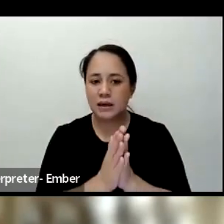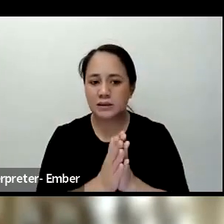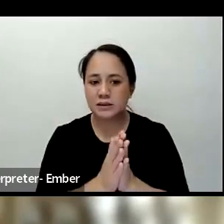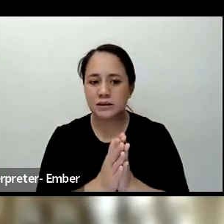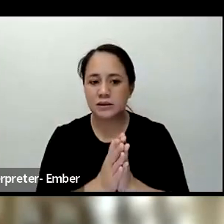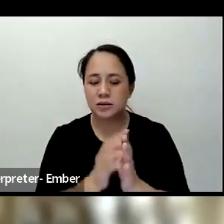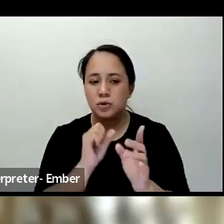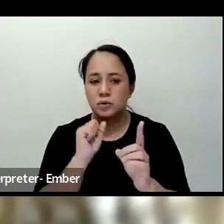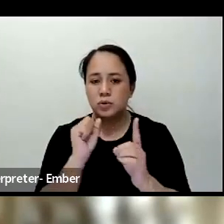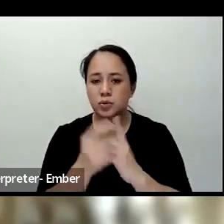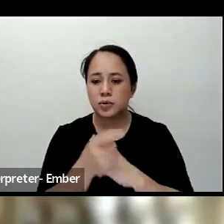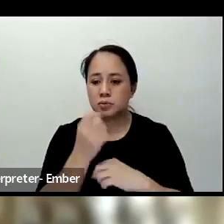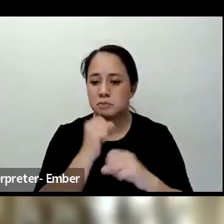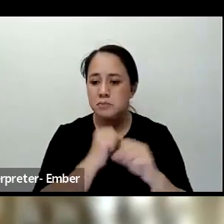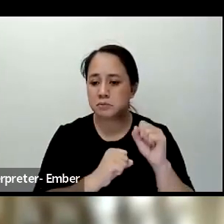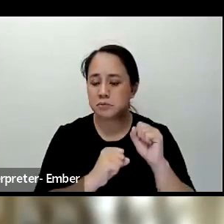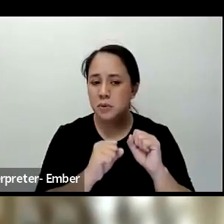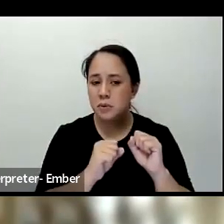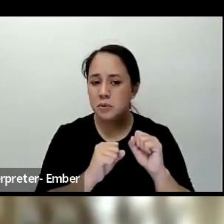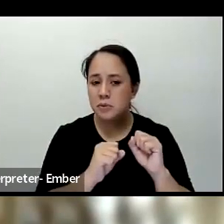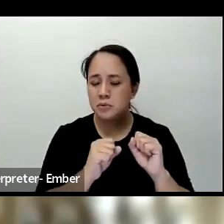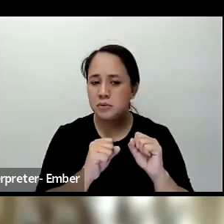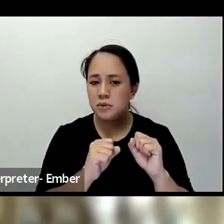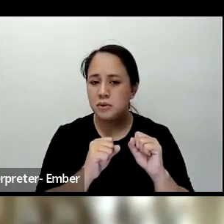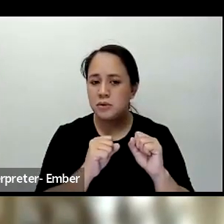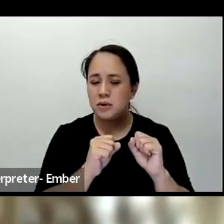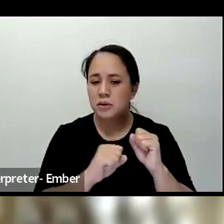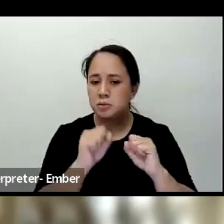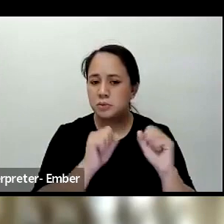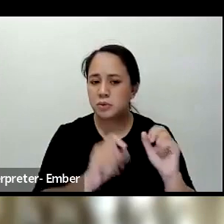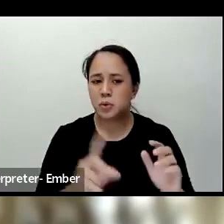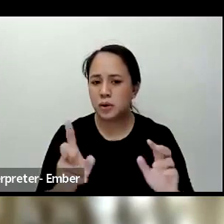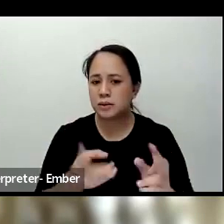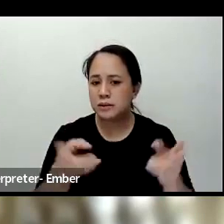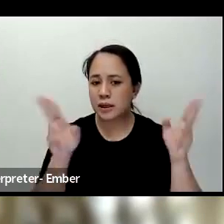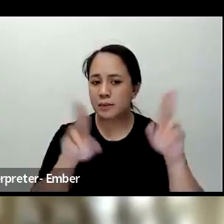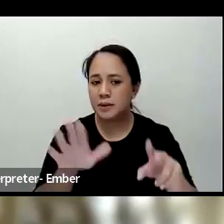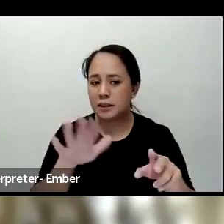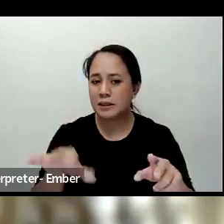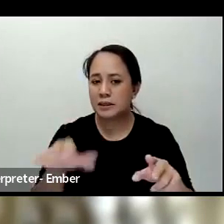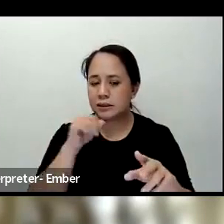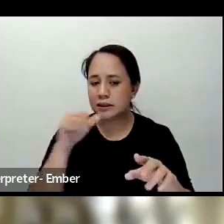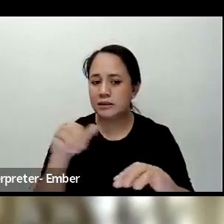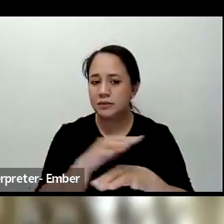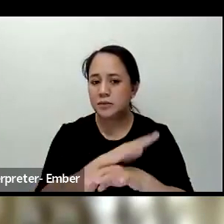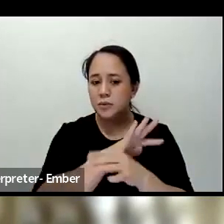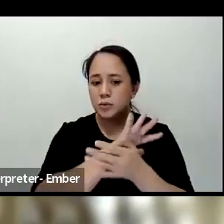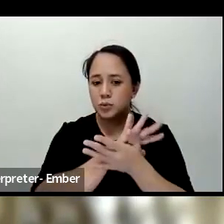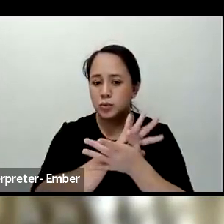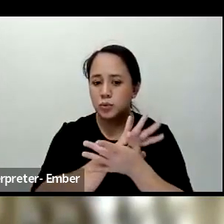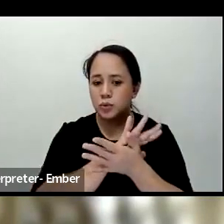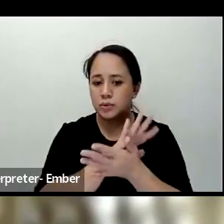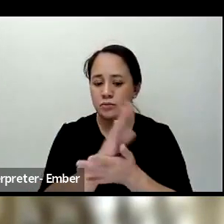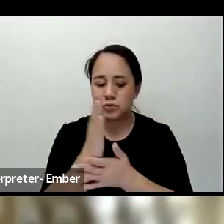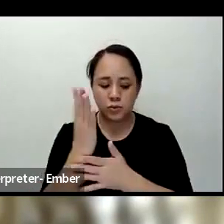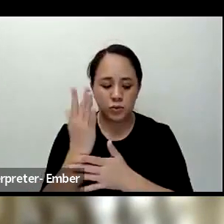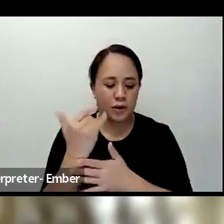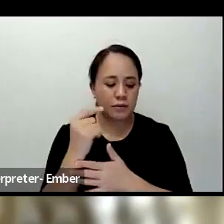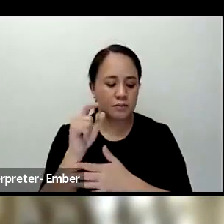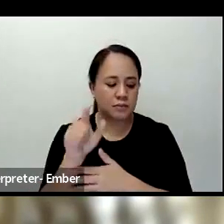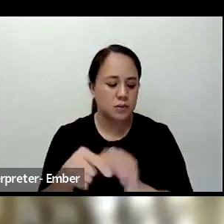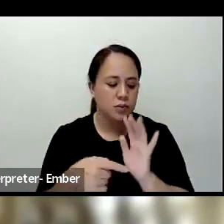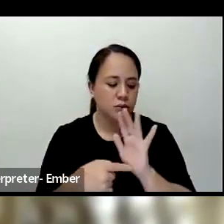social scientists, others, to look into what's happening in the areas that were not affected by COVID, because they're showing